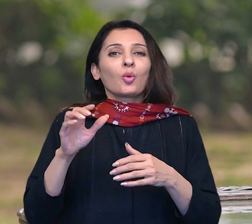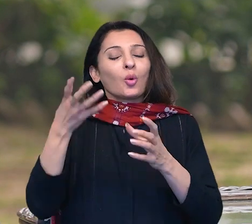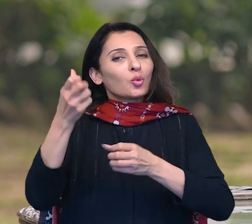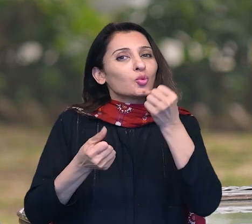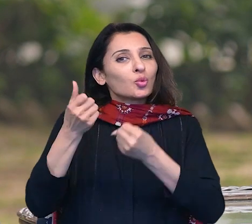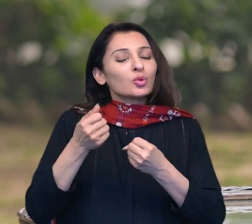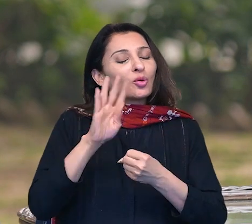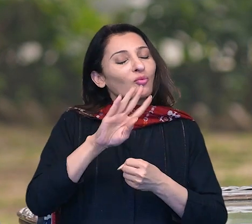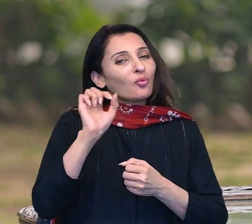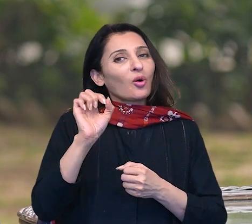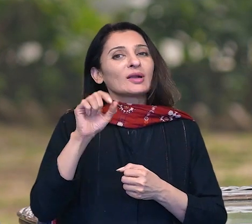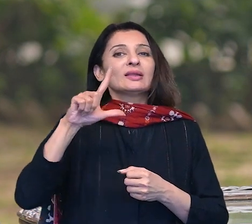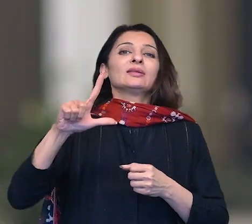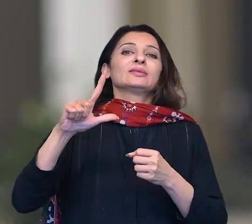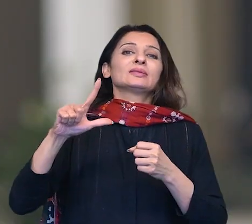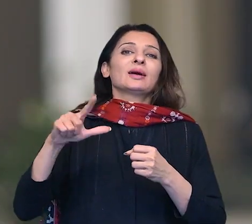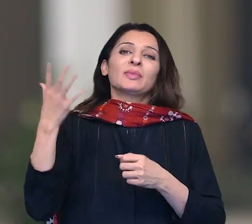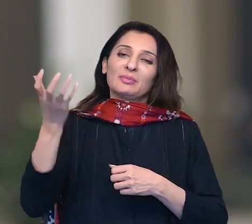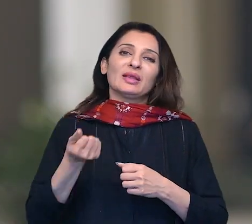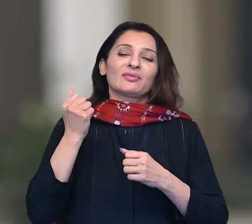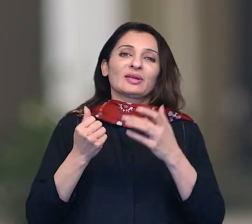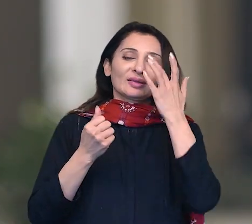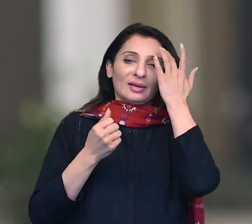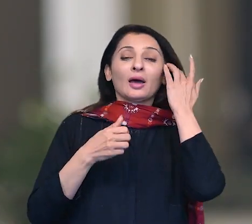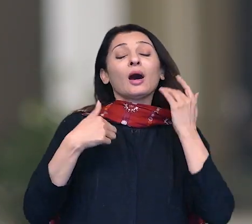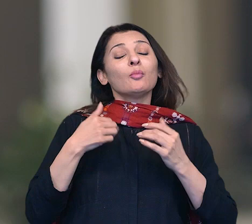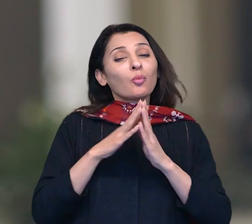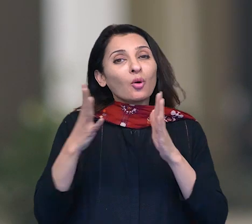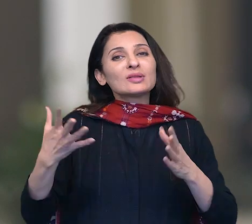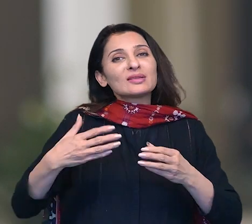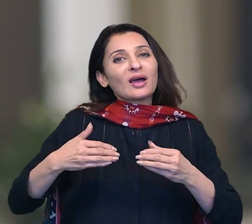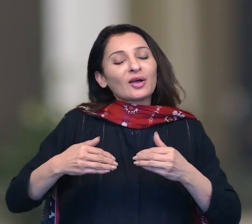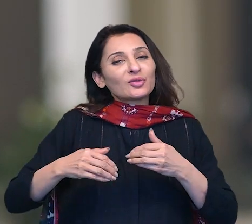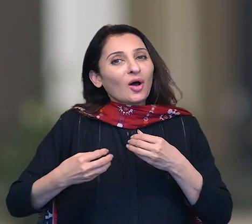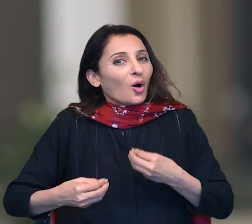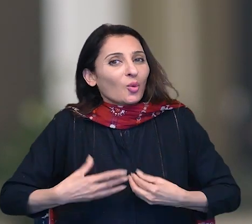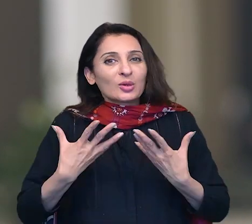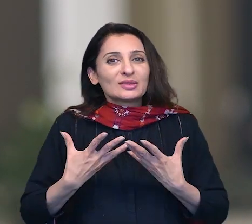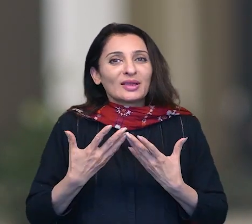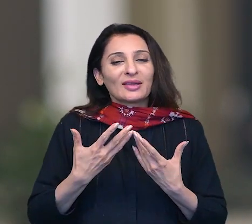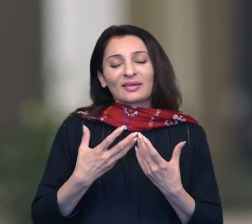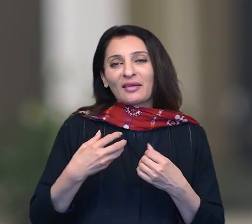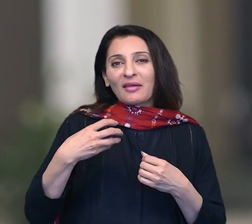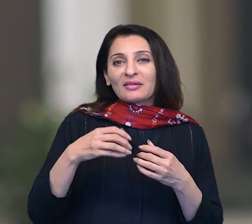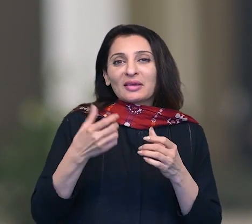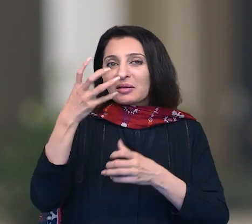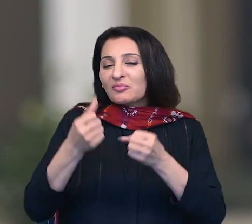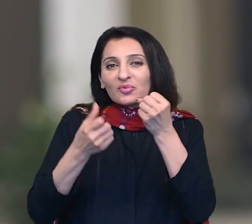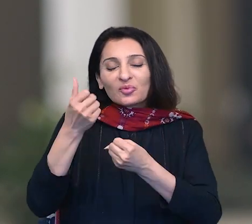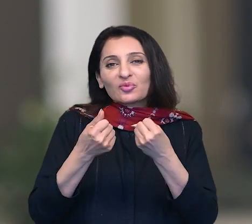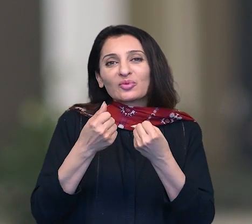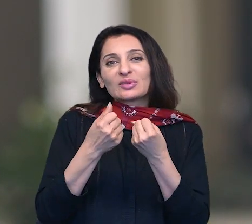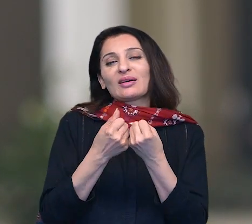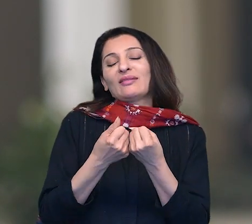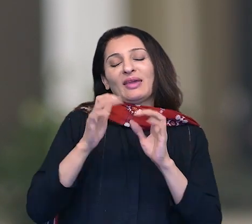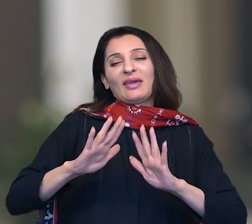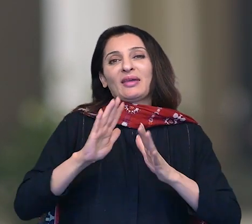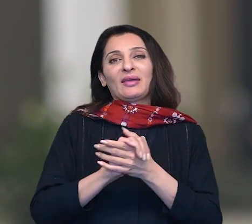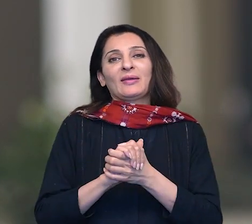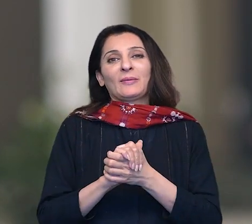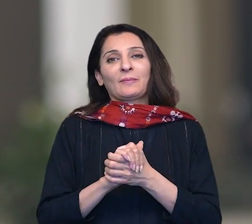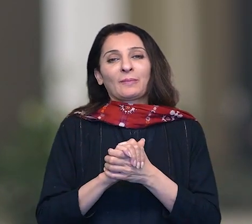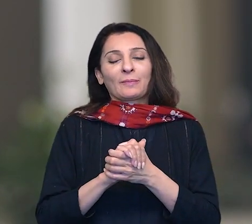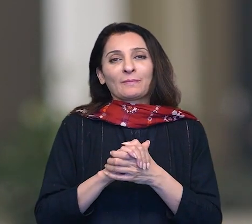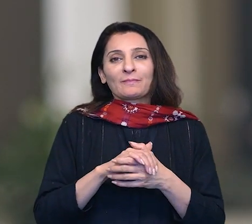brought American animals, we imported 25 animals from Australia, 20 animals from America.